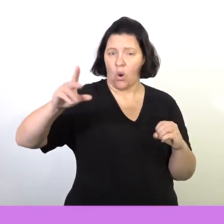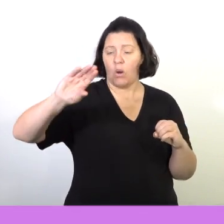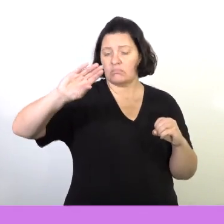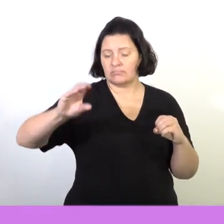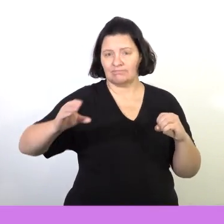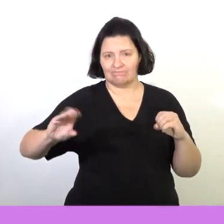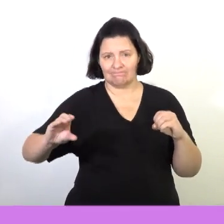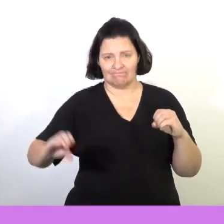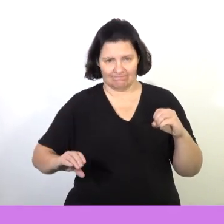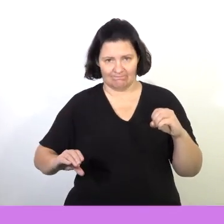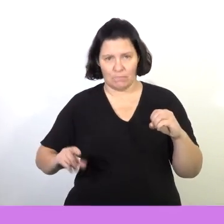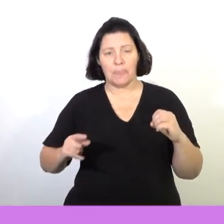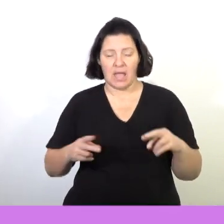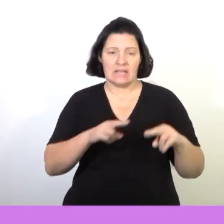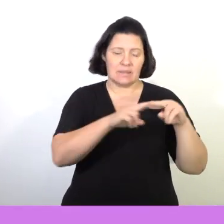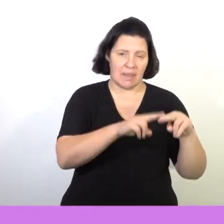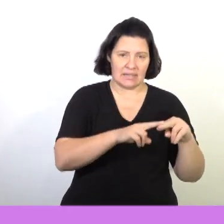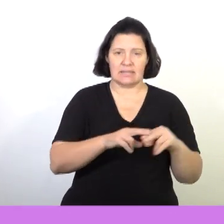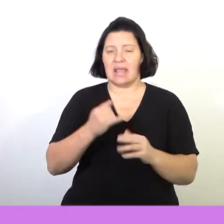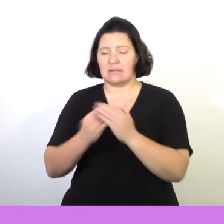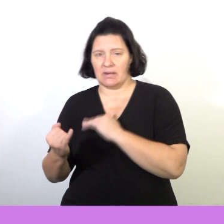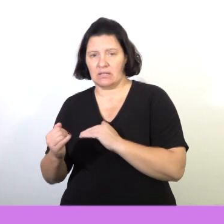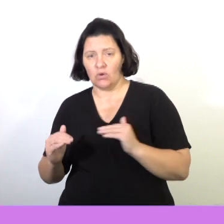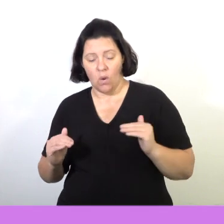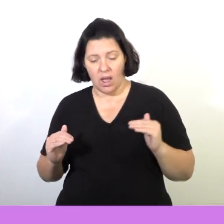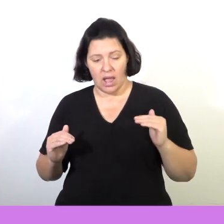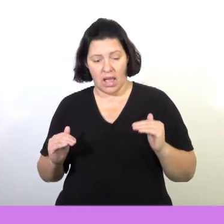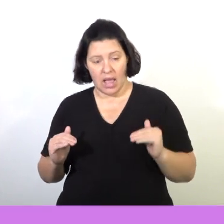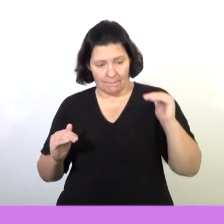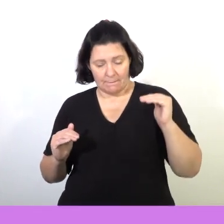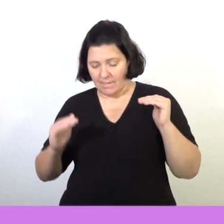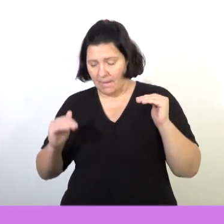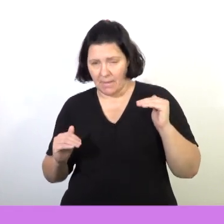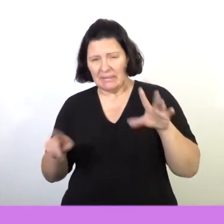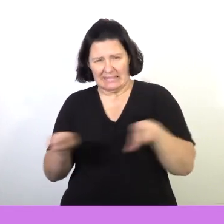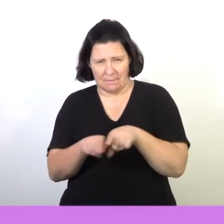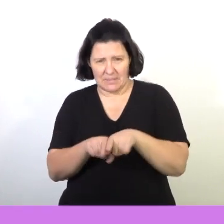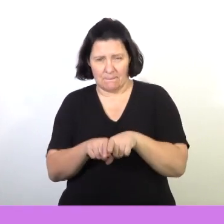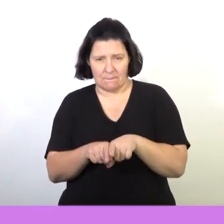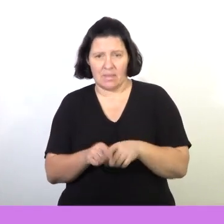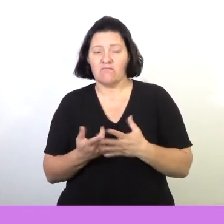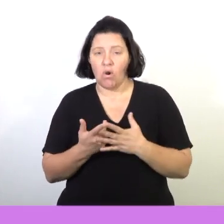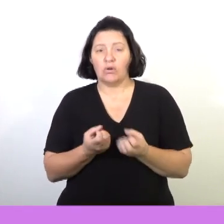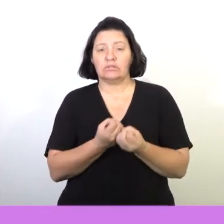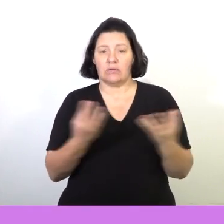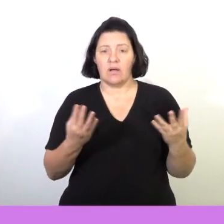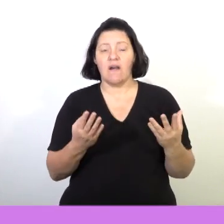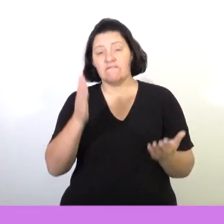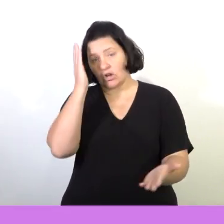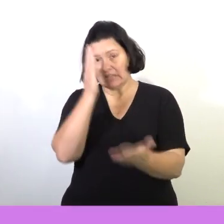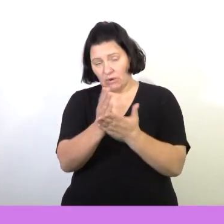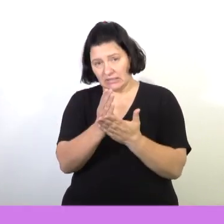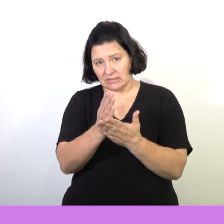a constant ratio between the dependent and the independent variable. The general formula for a